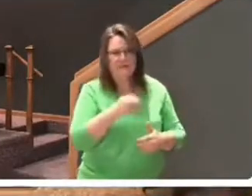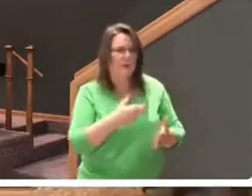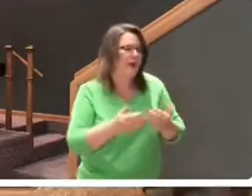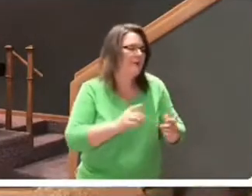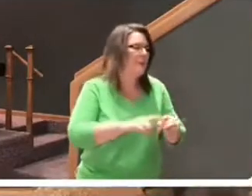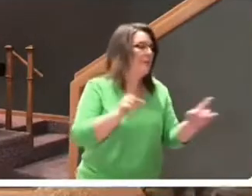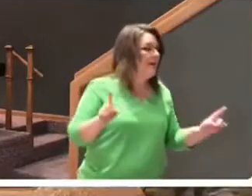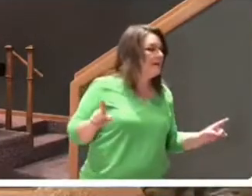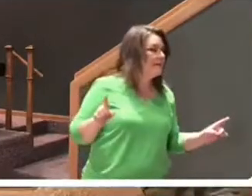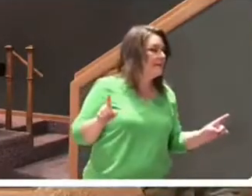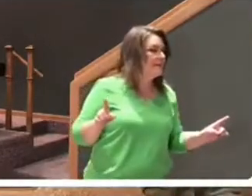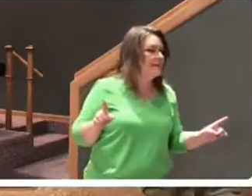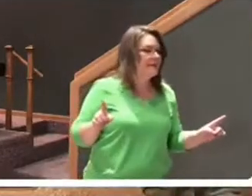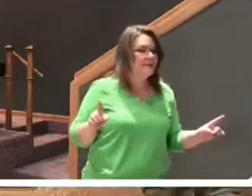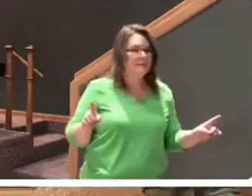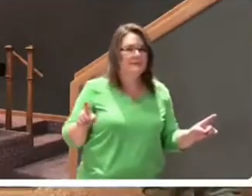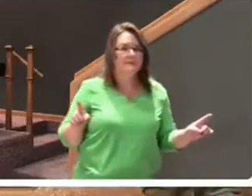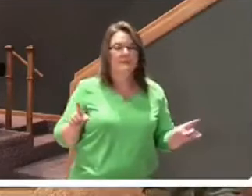But listen,